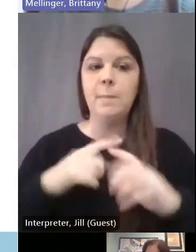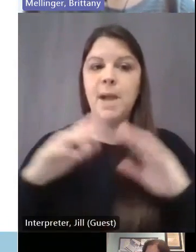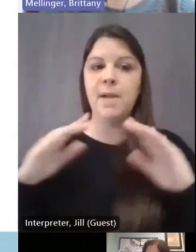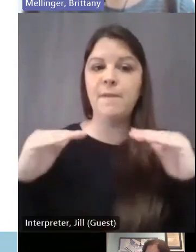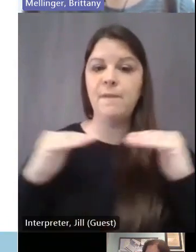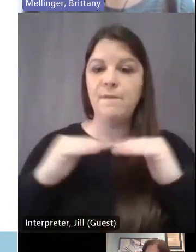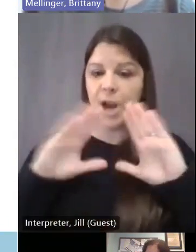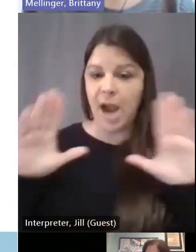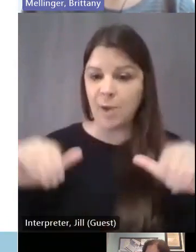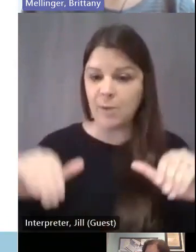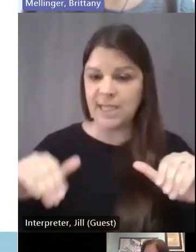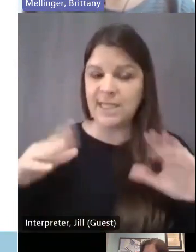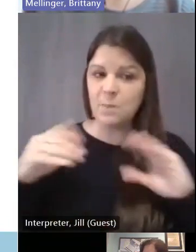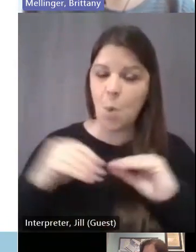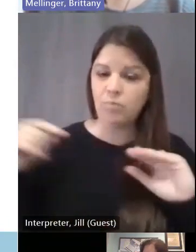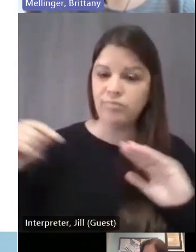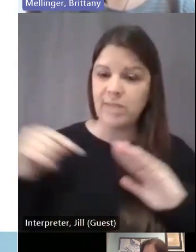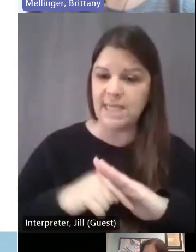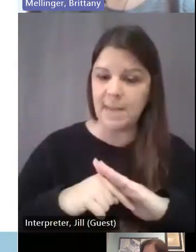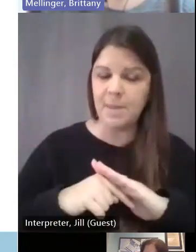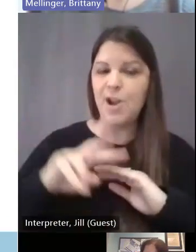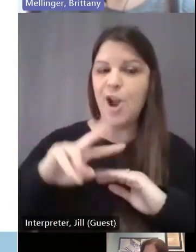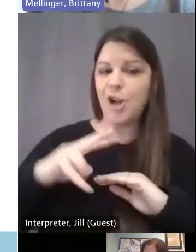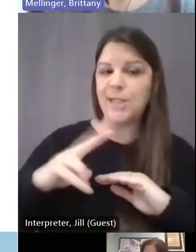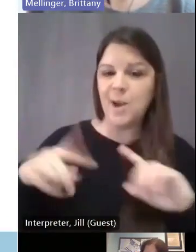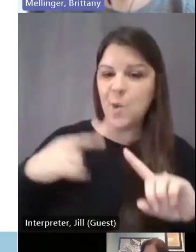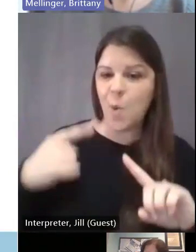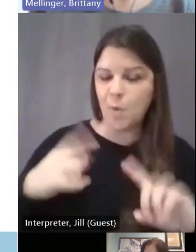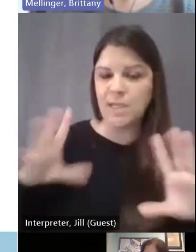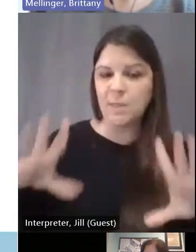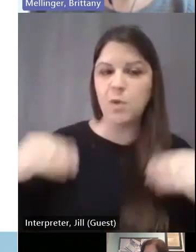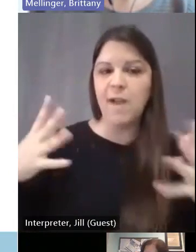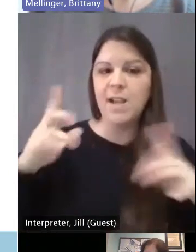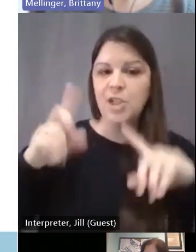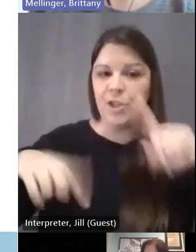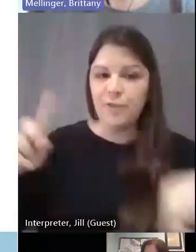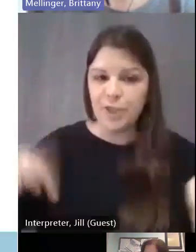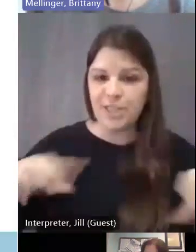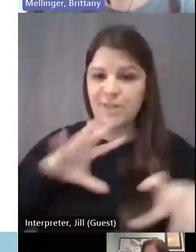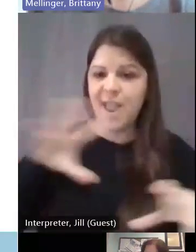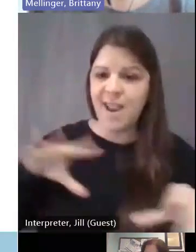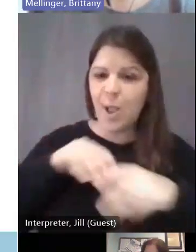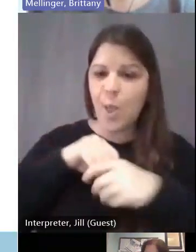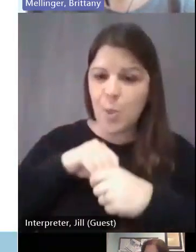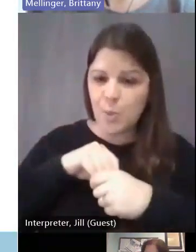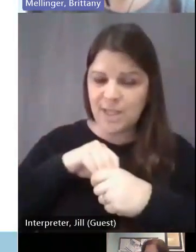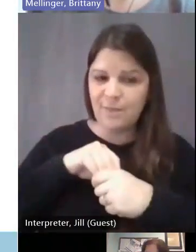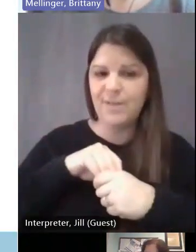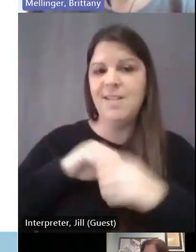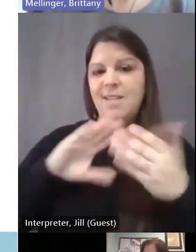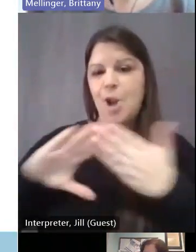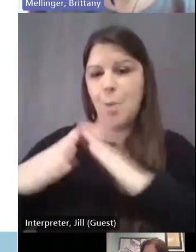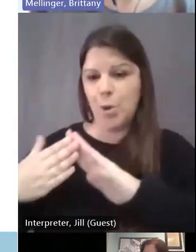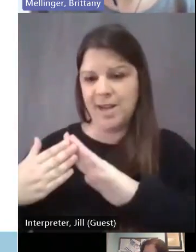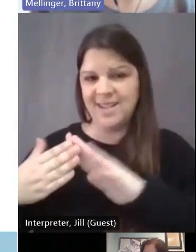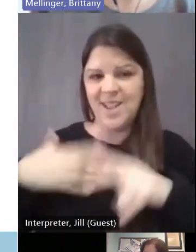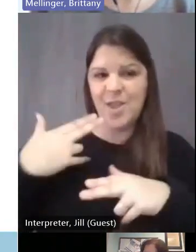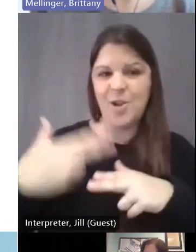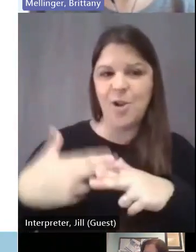housing goes beyond that. Our second goal is promoting diverse, inclusive communities. And in the fair housing world, we call